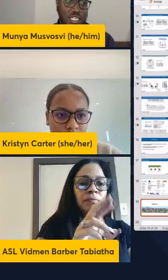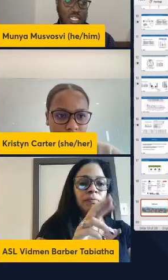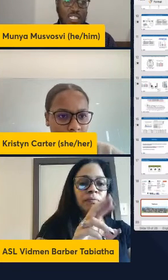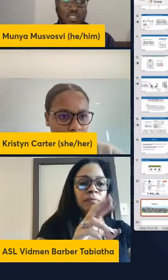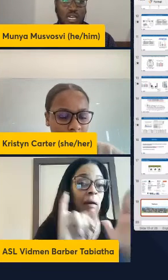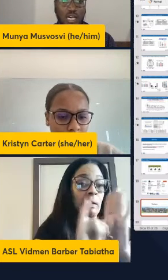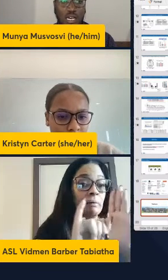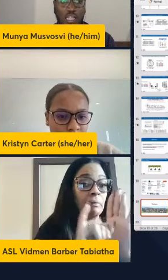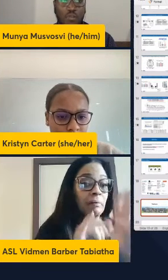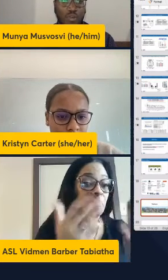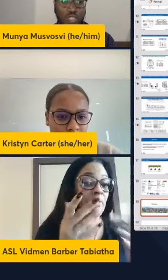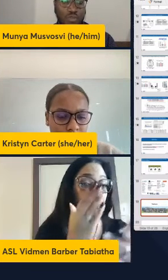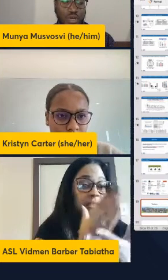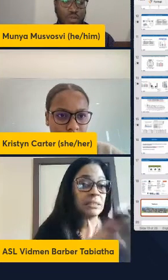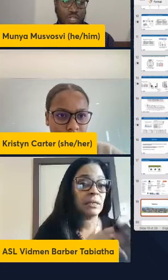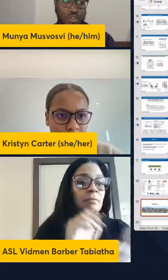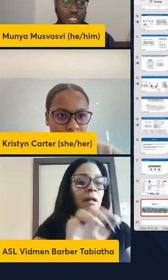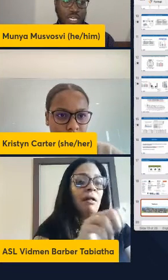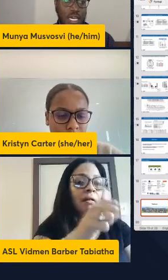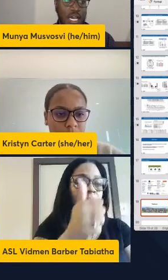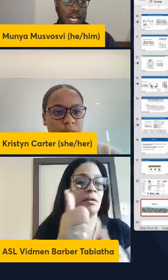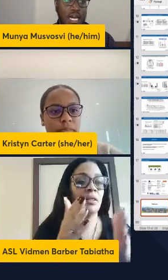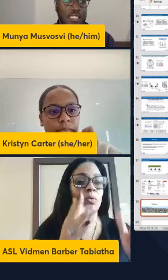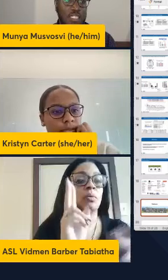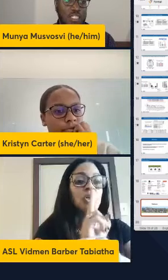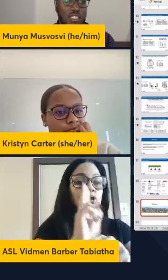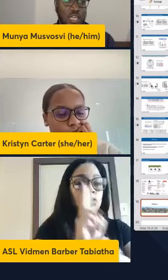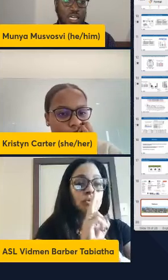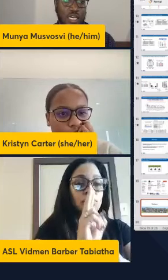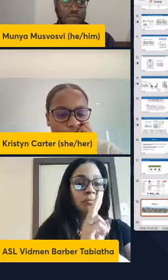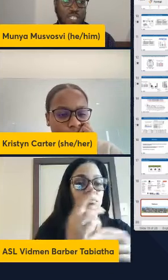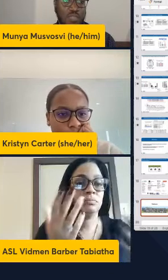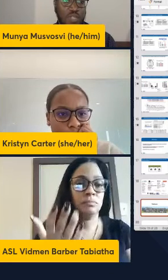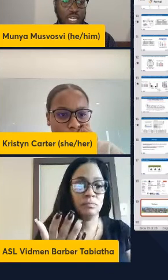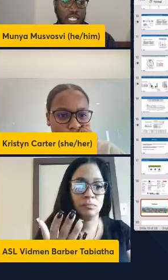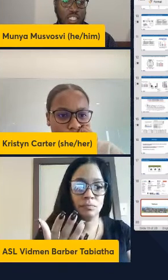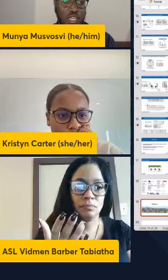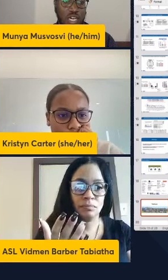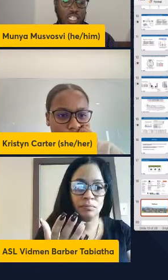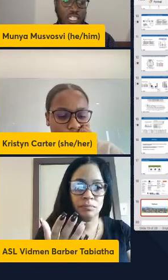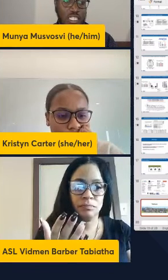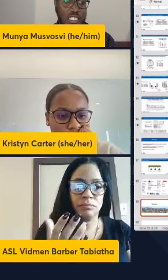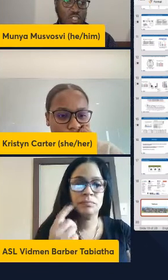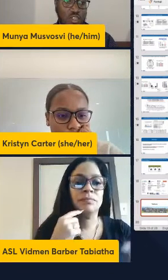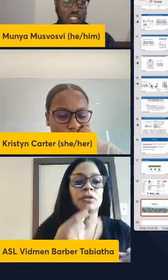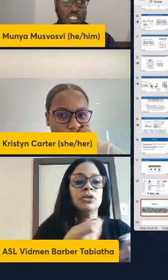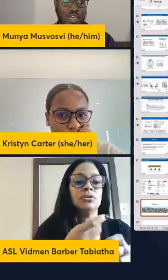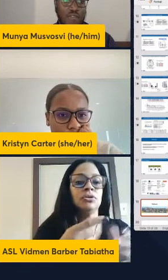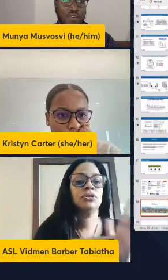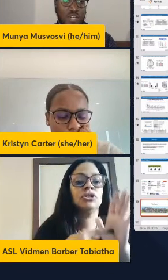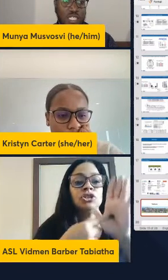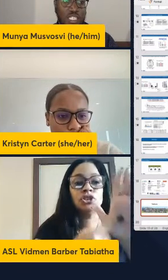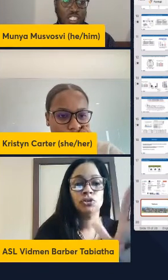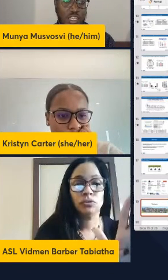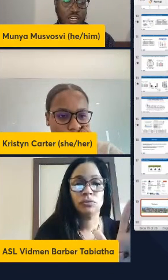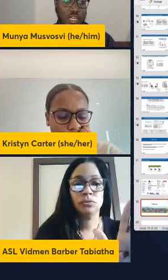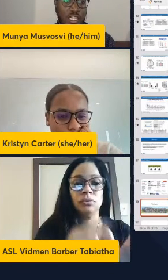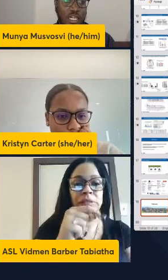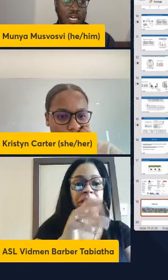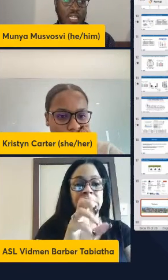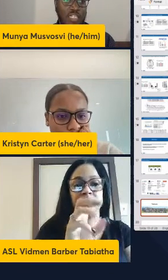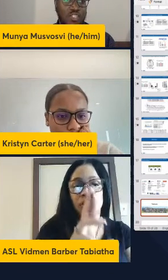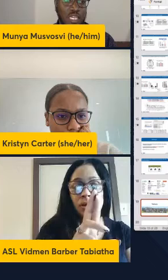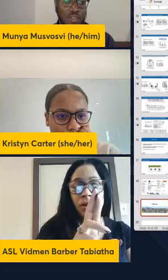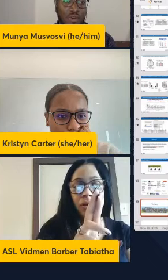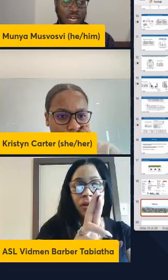antigens, and that's another approach that we're using, such as kind of displaying this on yeast. So you essentially have your TCR